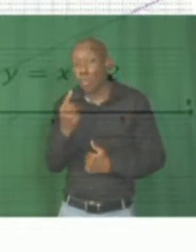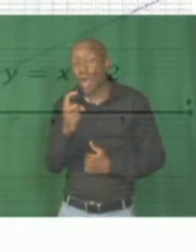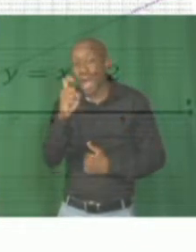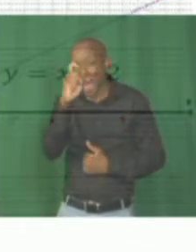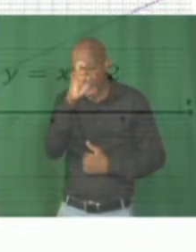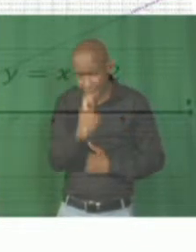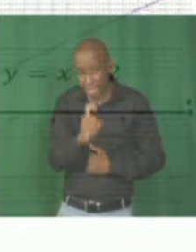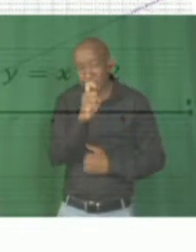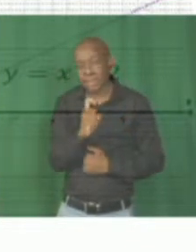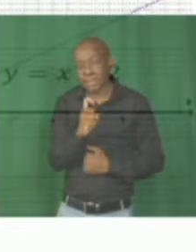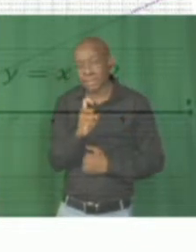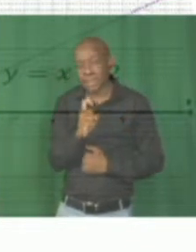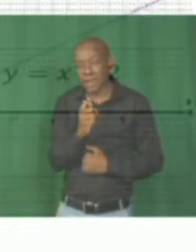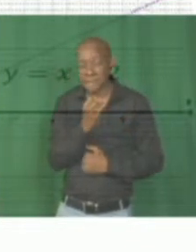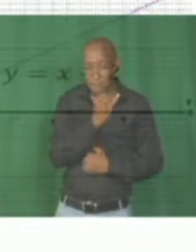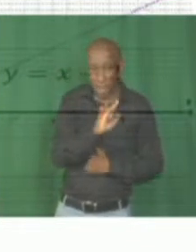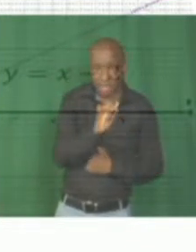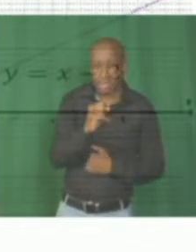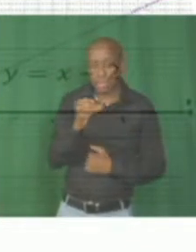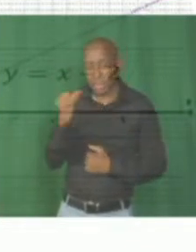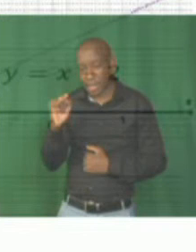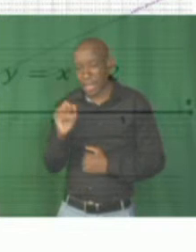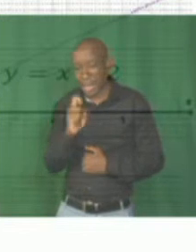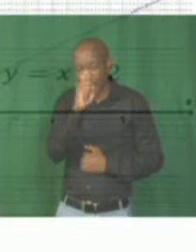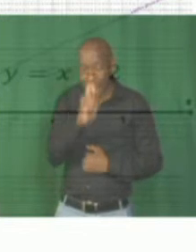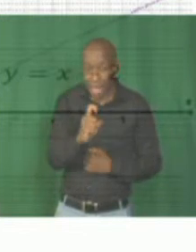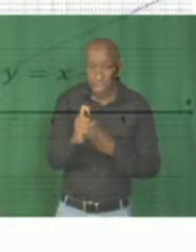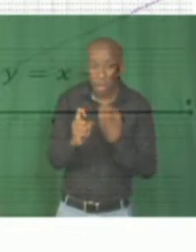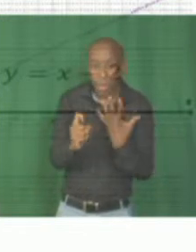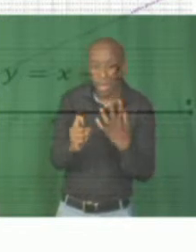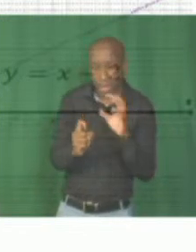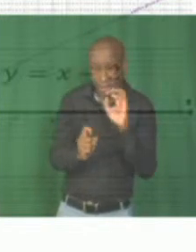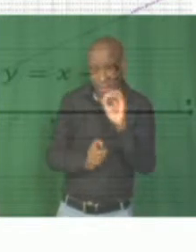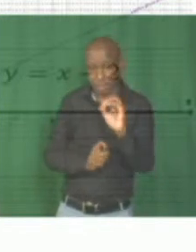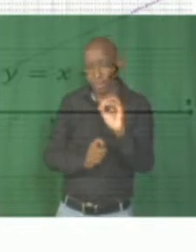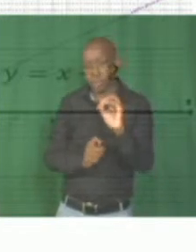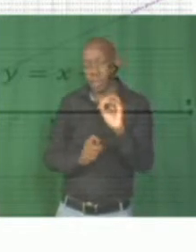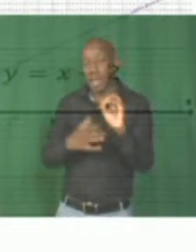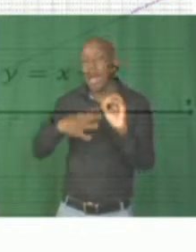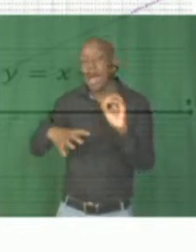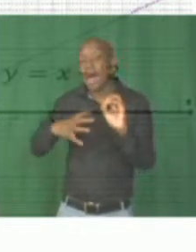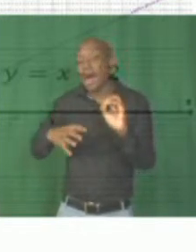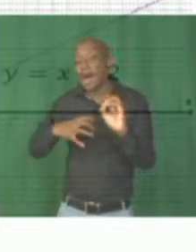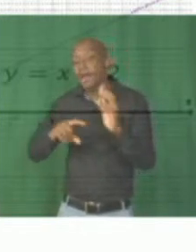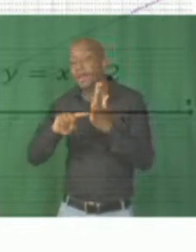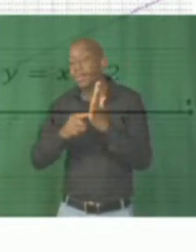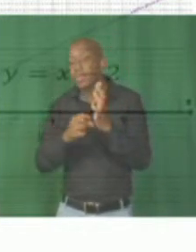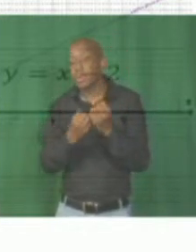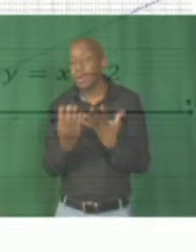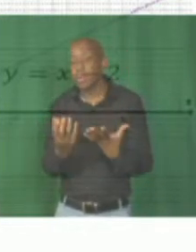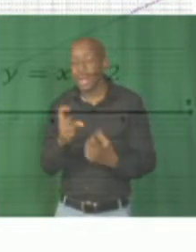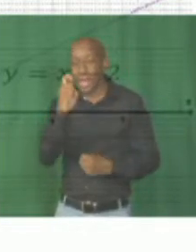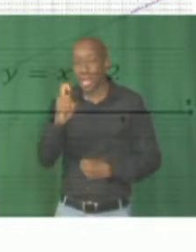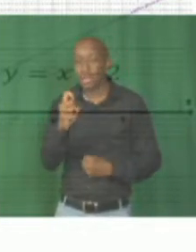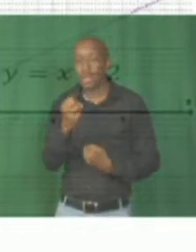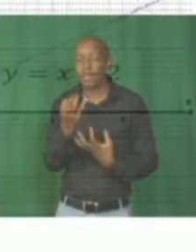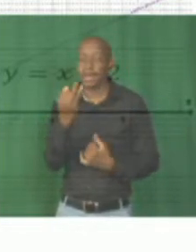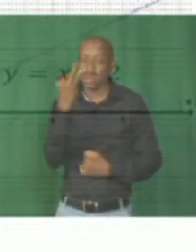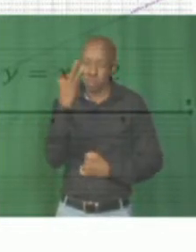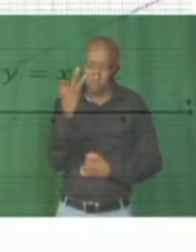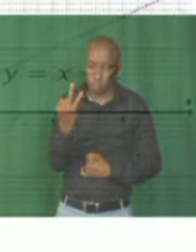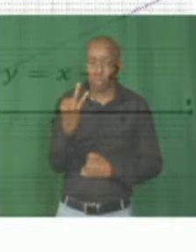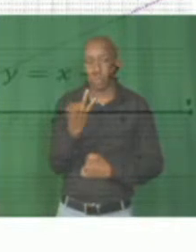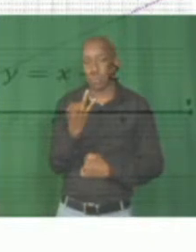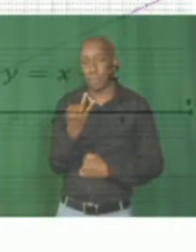here, the first point here, the value of x is going to be 0 there, as you can see. And then in this second point, the value of x is 2. It means